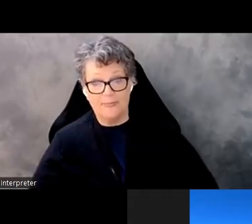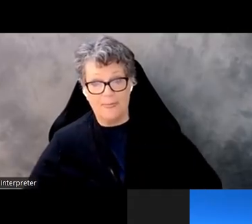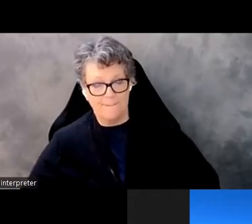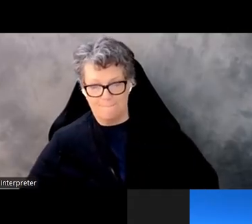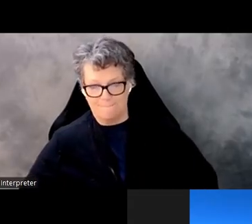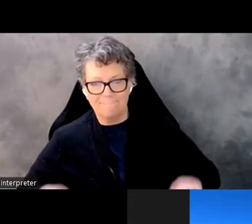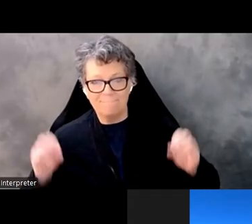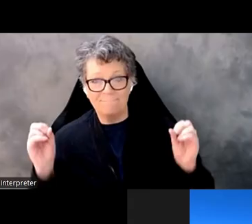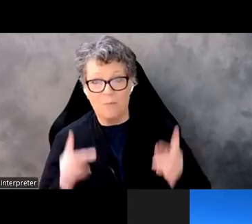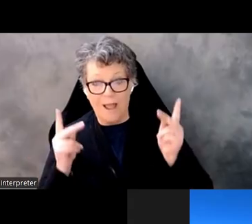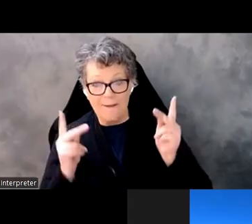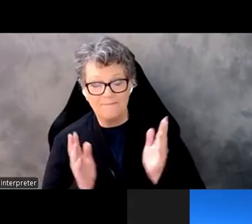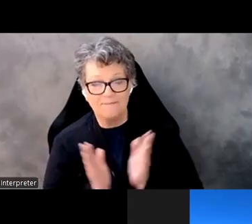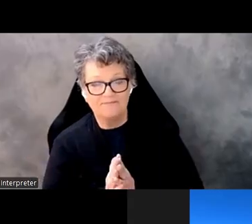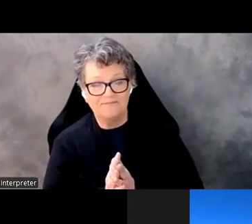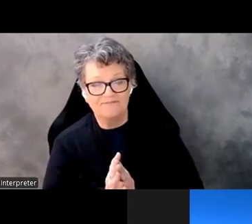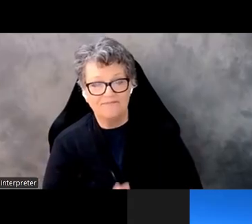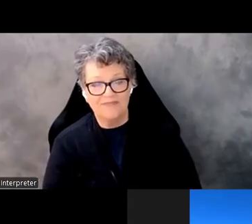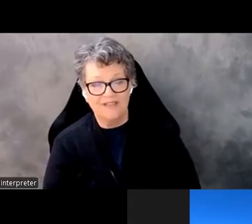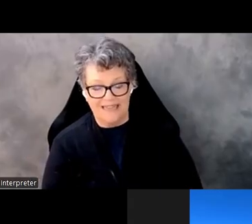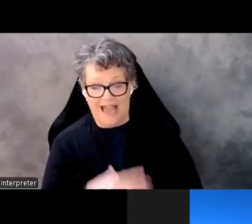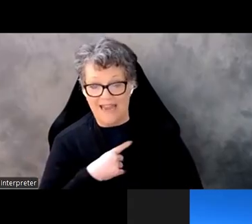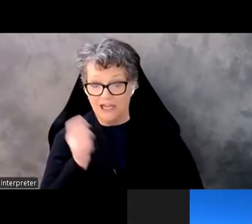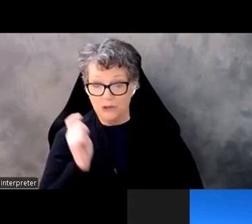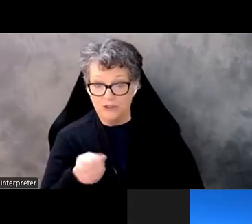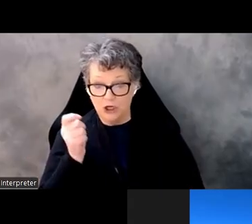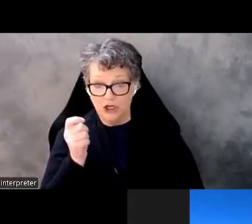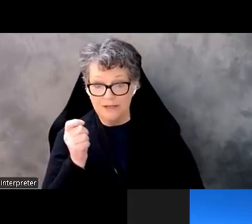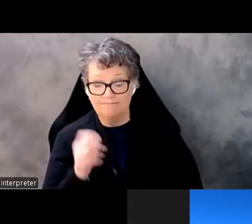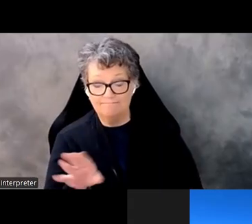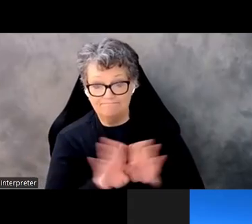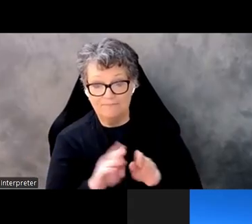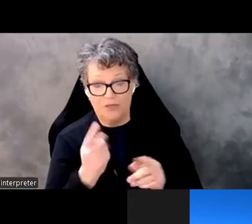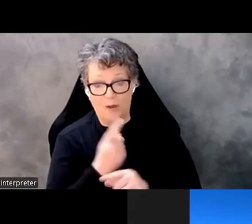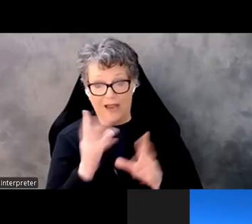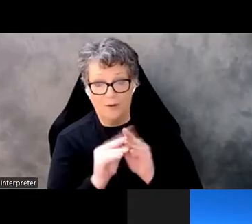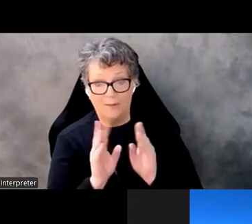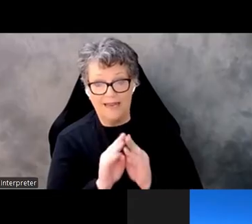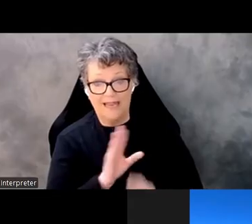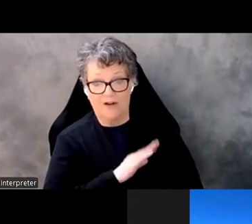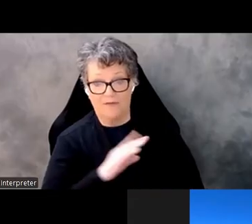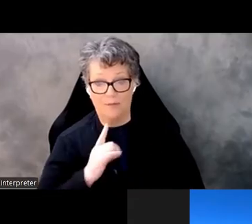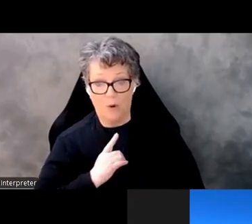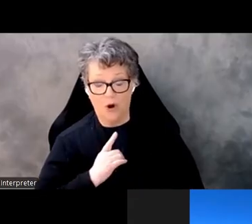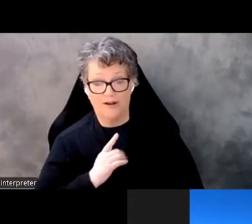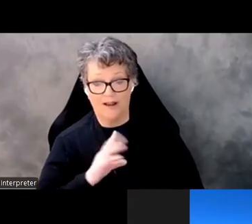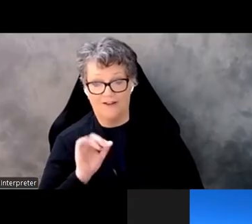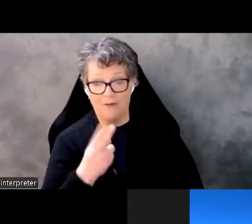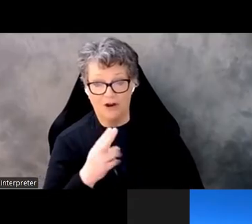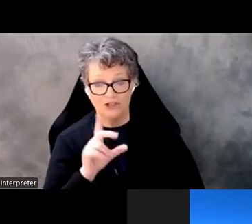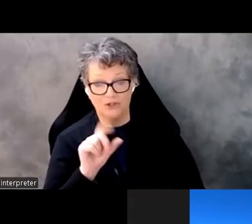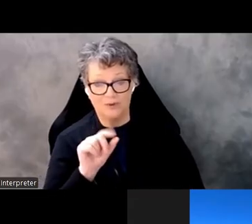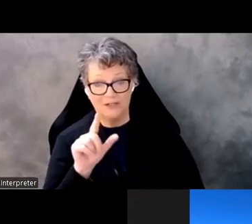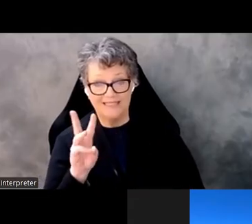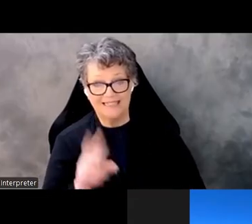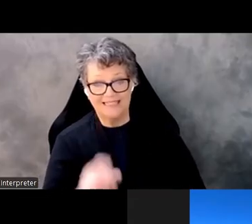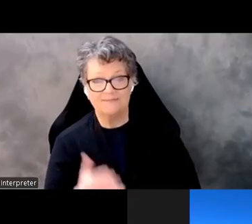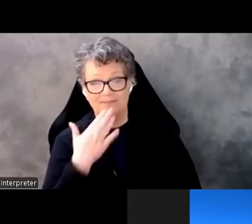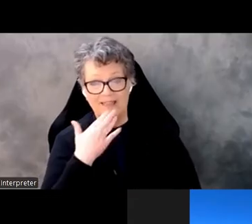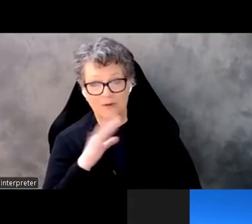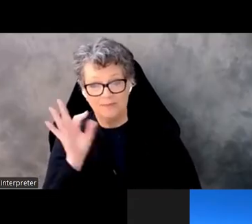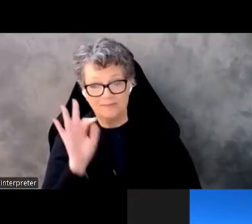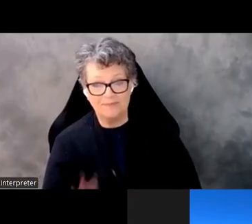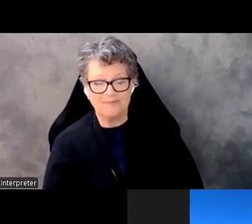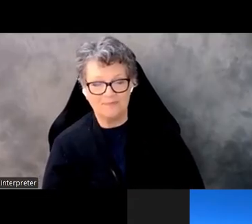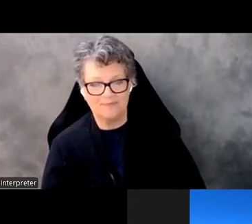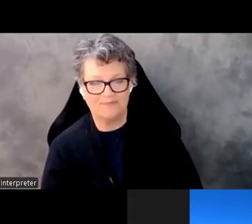right. I'd like to adjourn the regular meeting of the board of March 2026. Thanks.